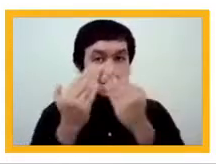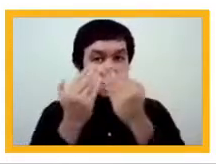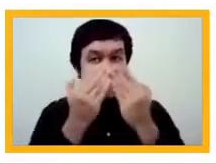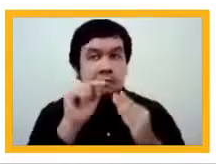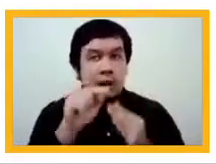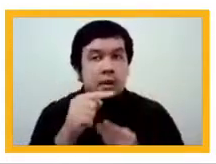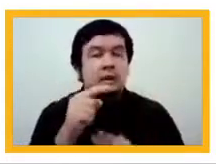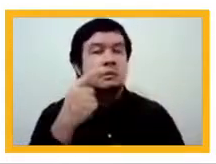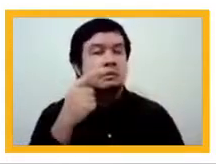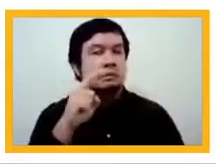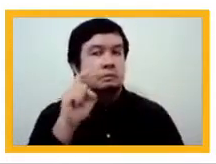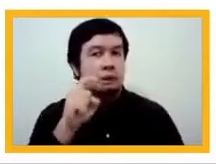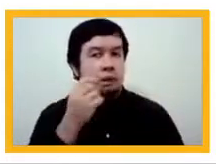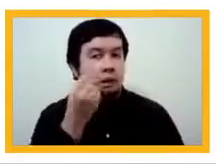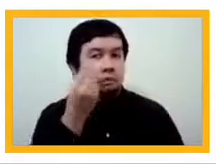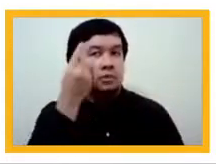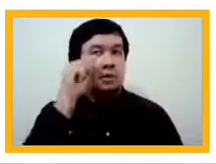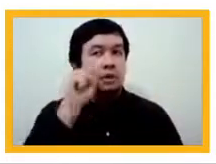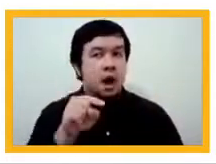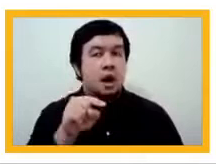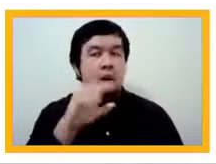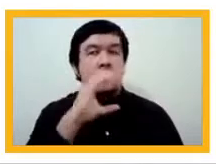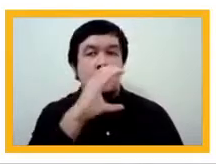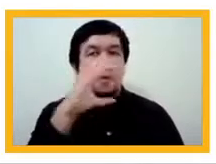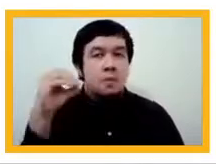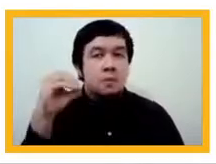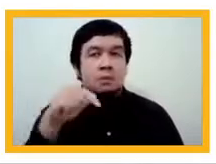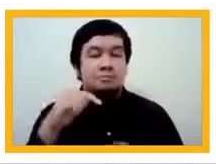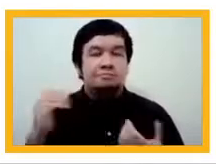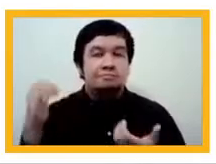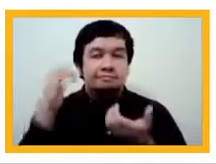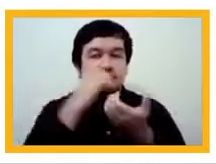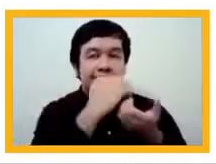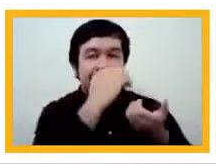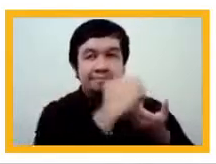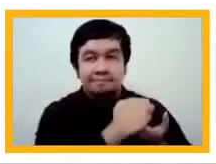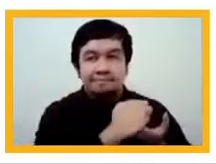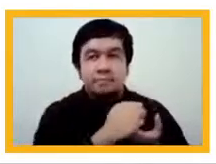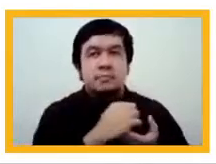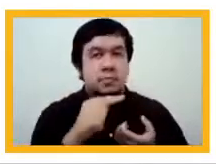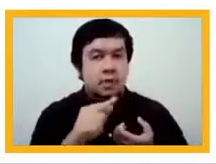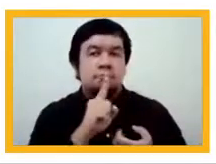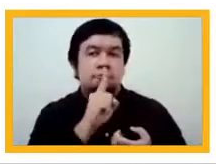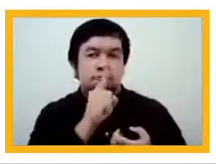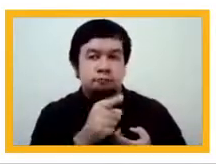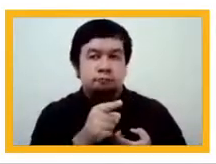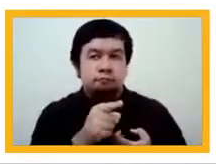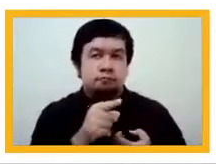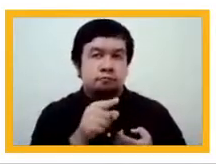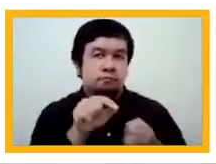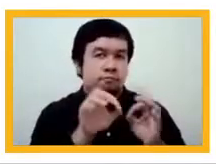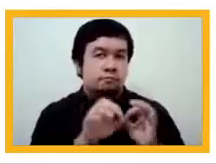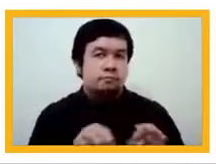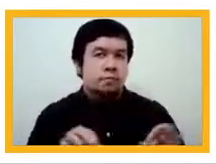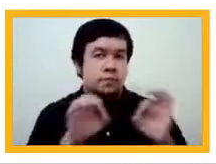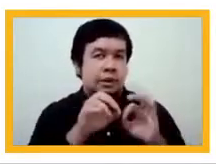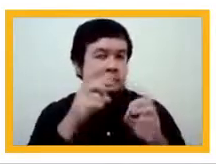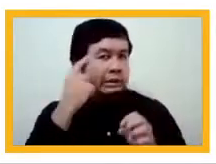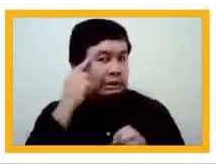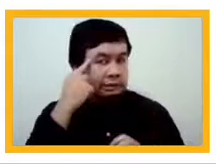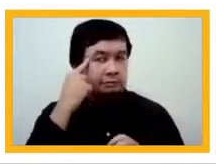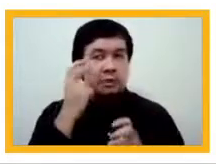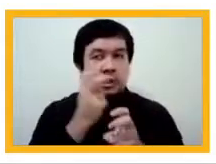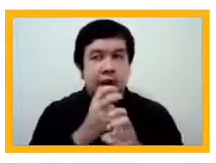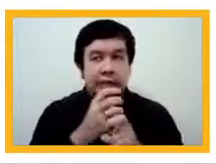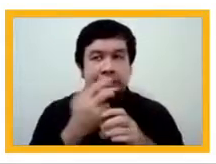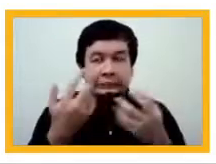cooperation, but it is really difficult. It costs our effort, and it it costs